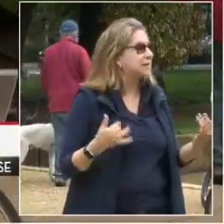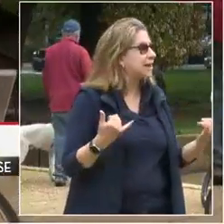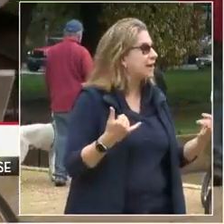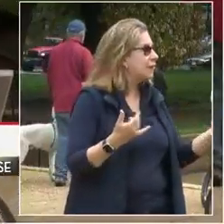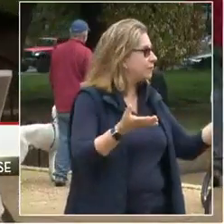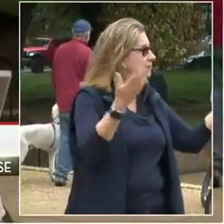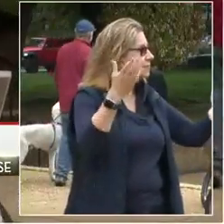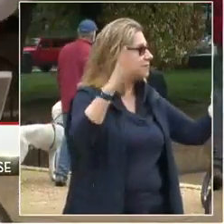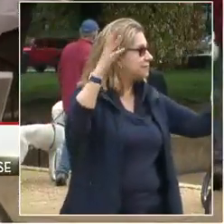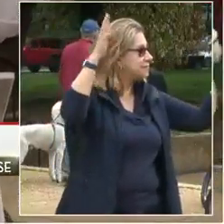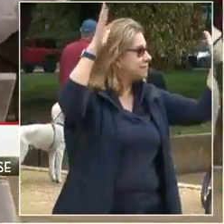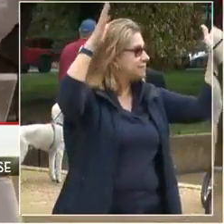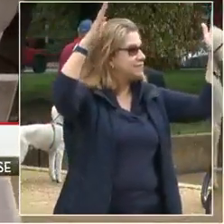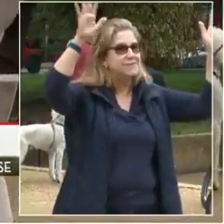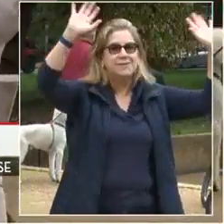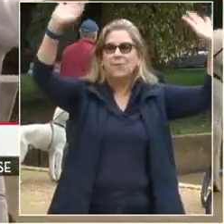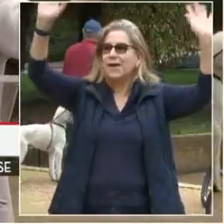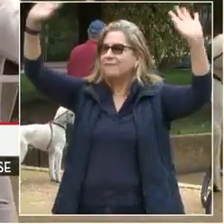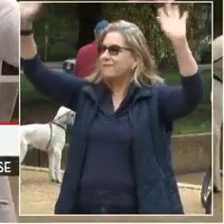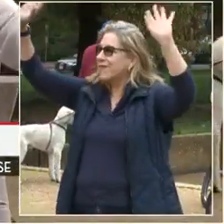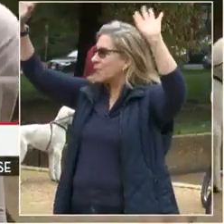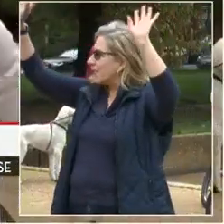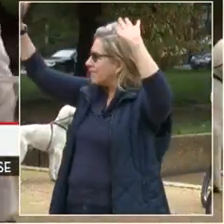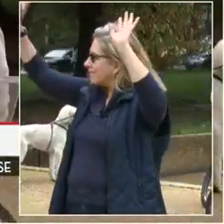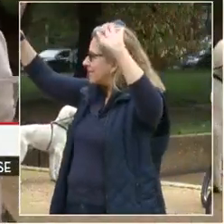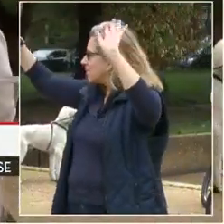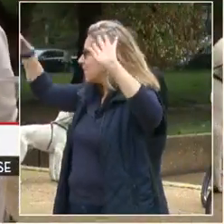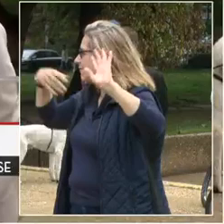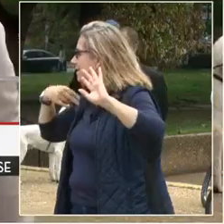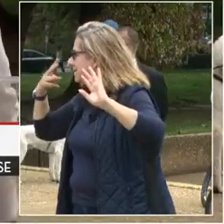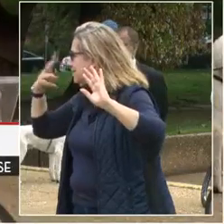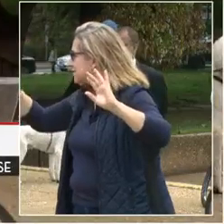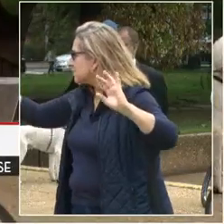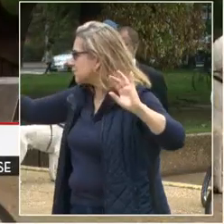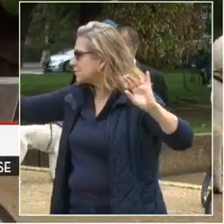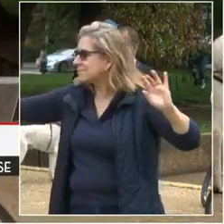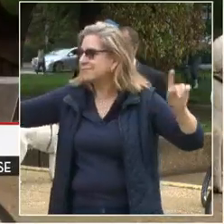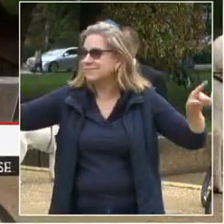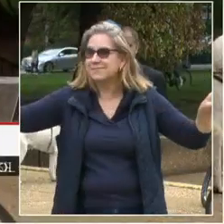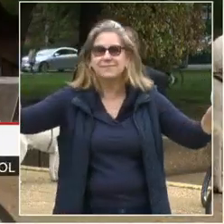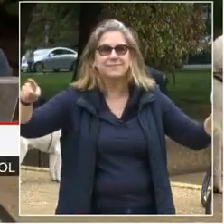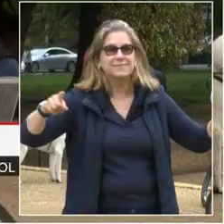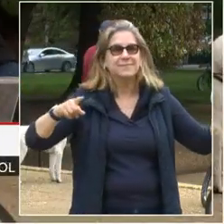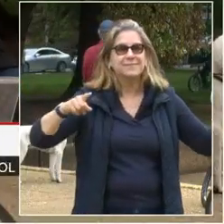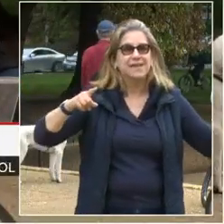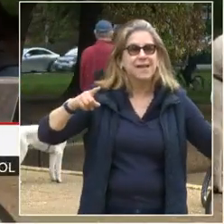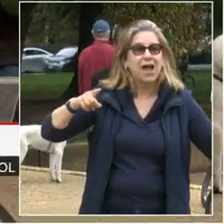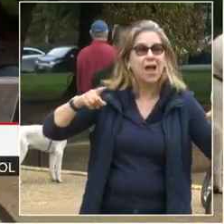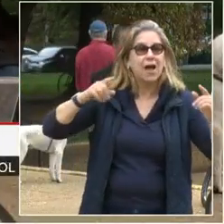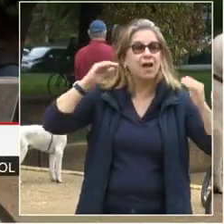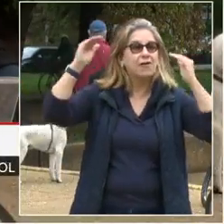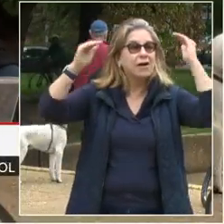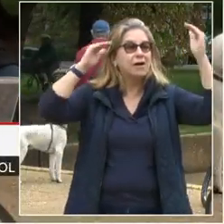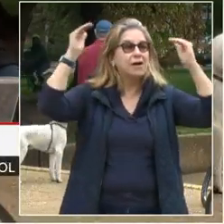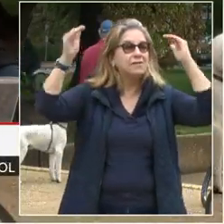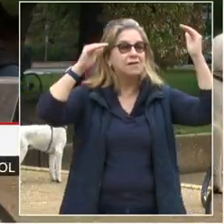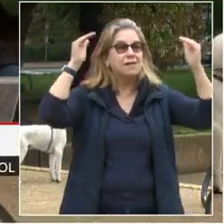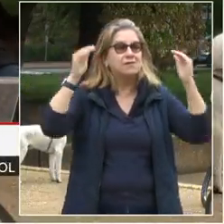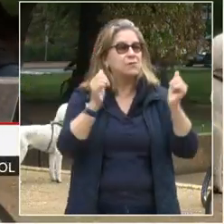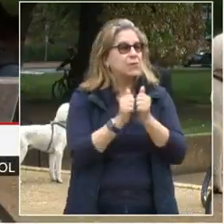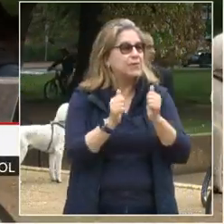All right. And thank you, grown-ups, for coming with your students today. We are so excited to see all of you out here to